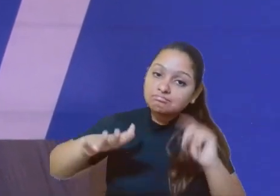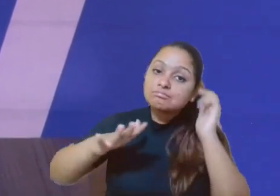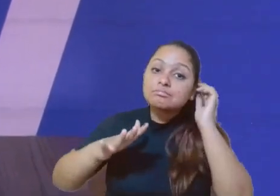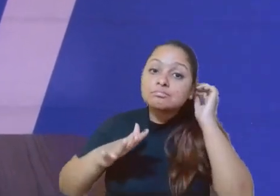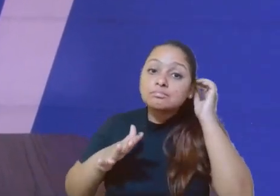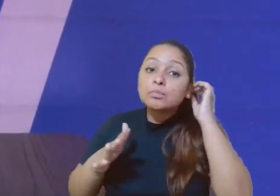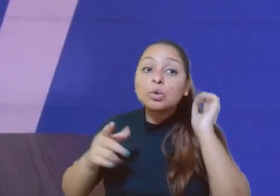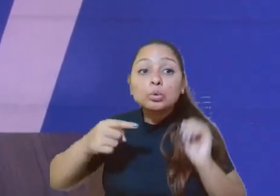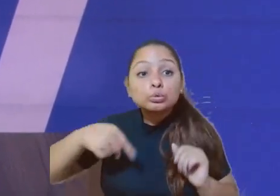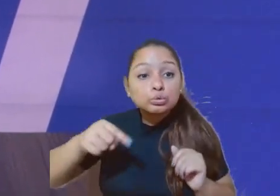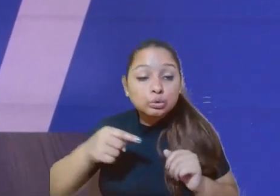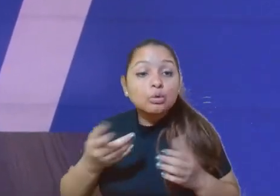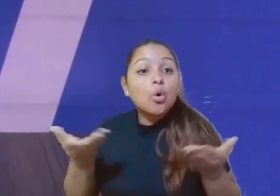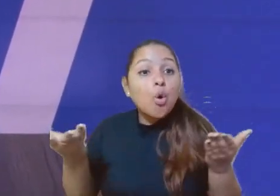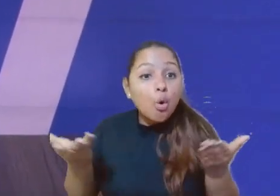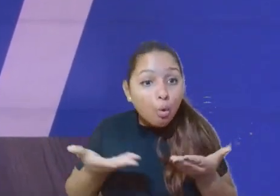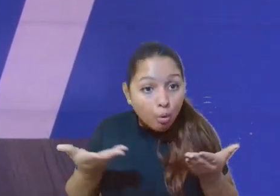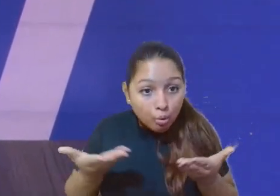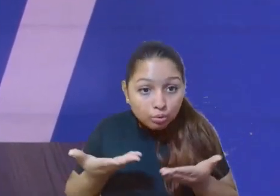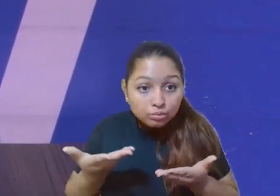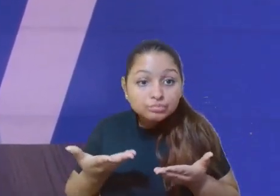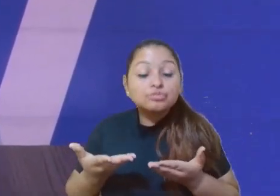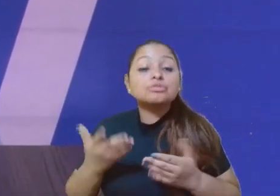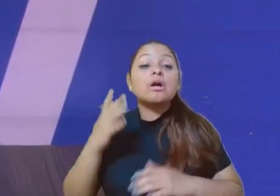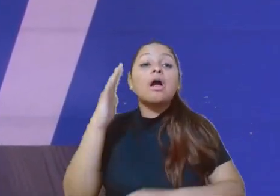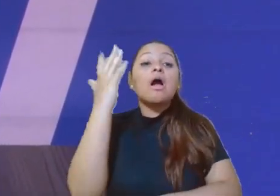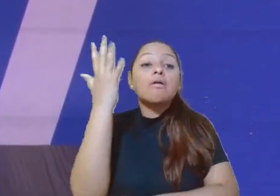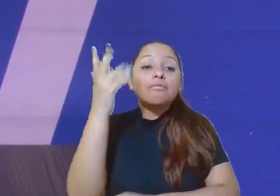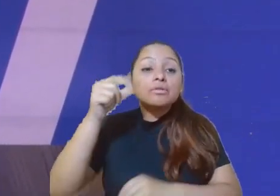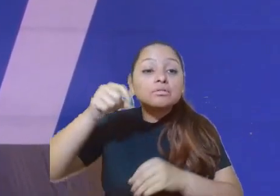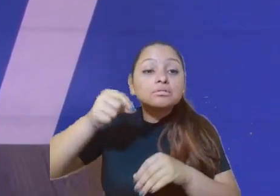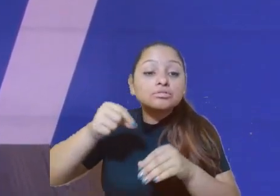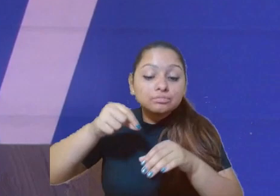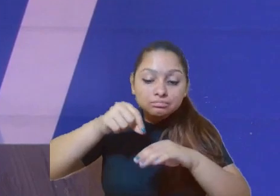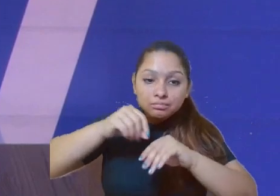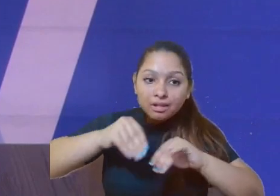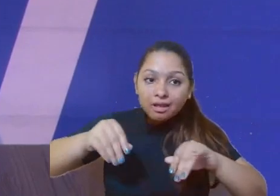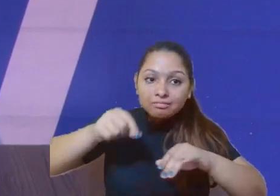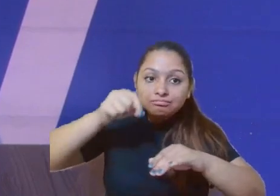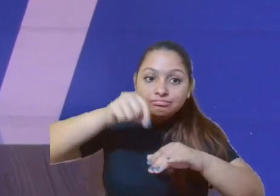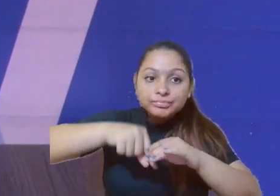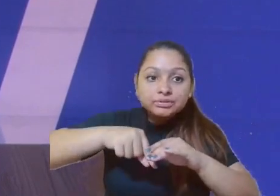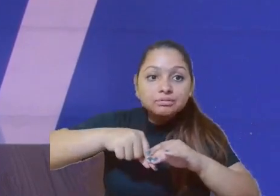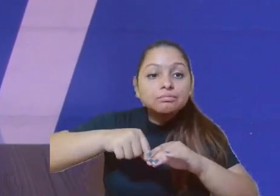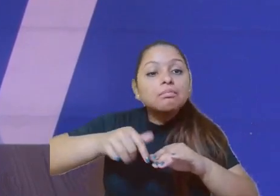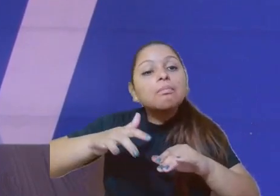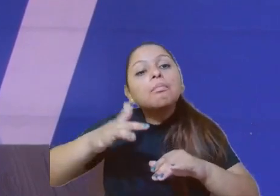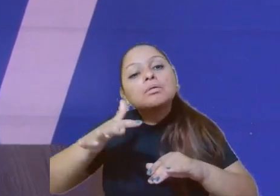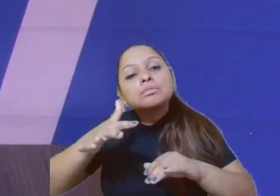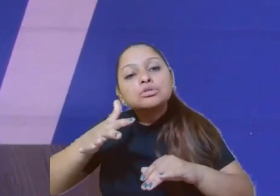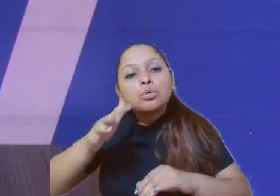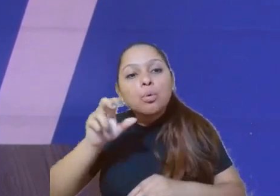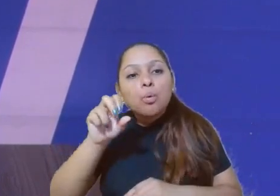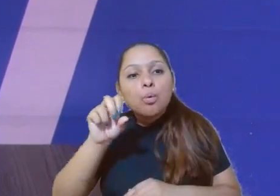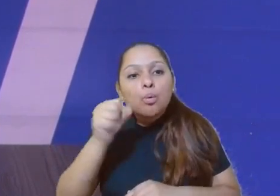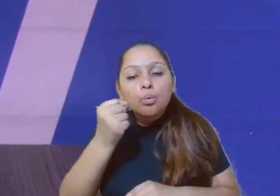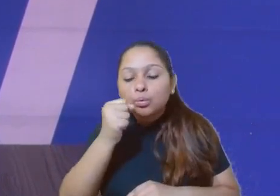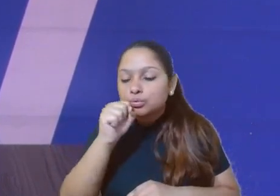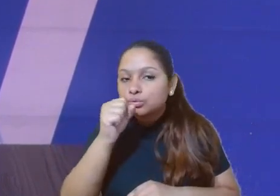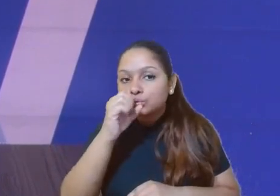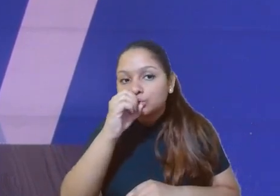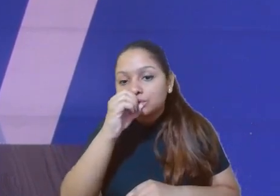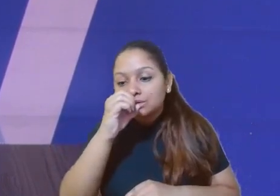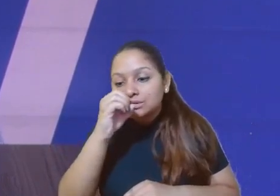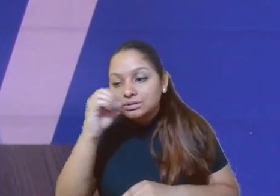but we're planting 800,000 trees a day. So anything that we can do, if you can see